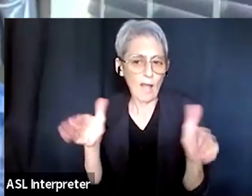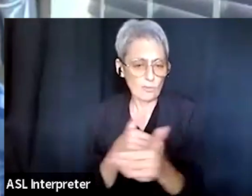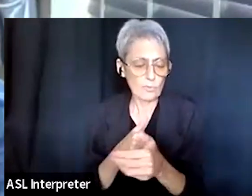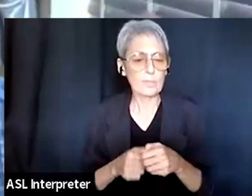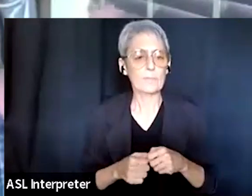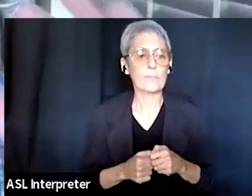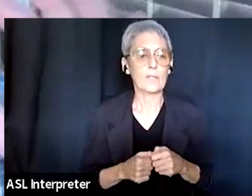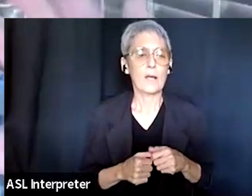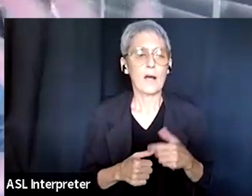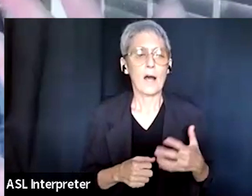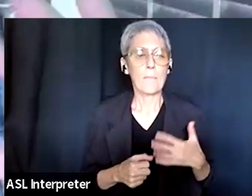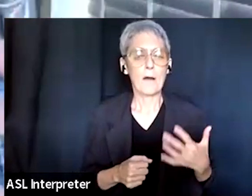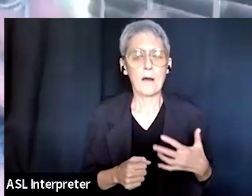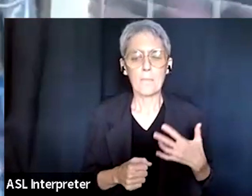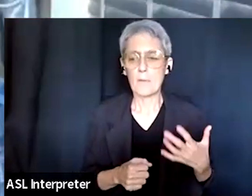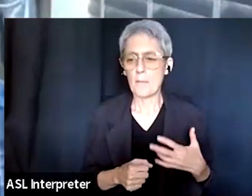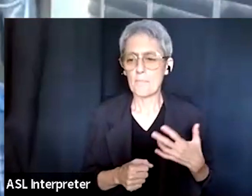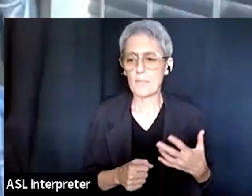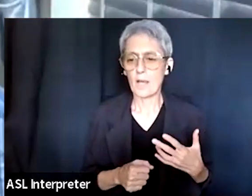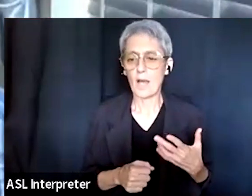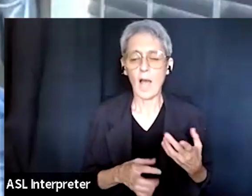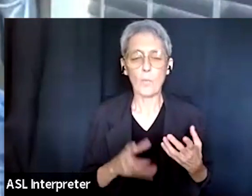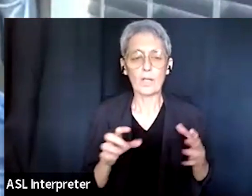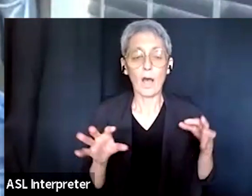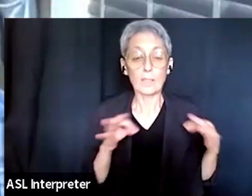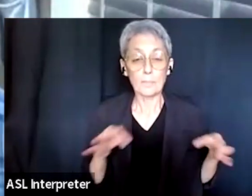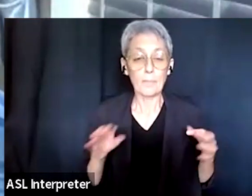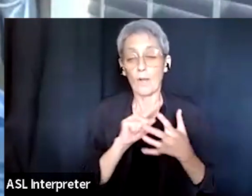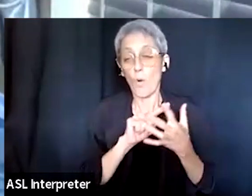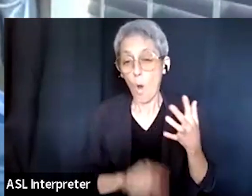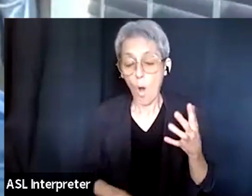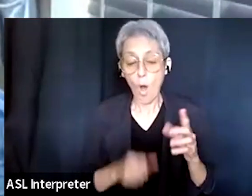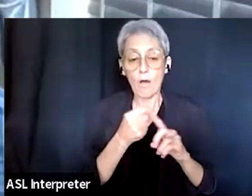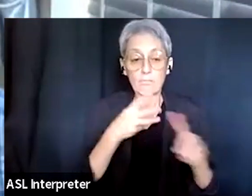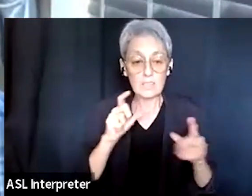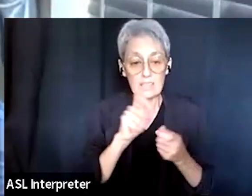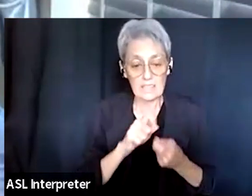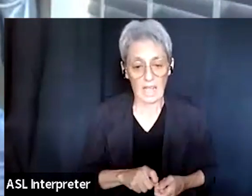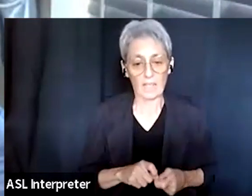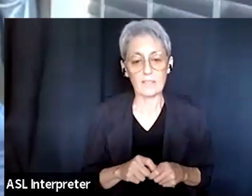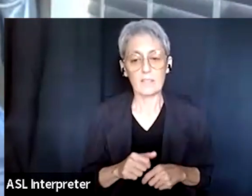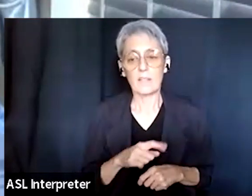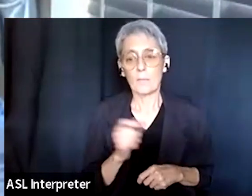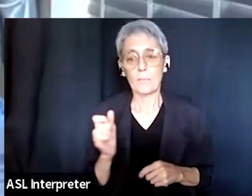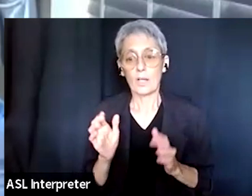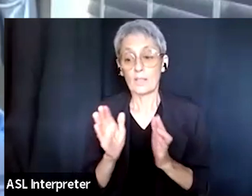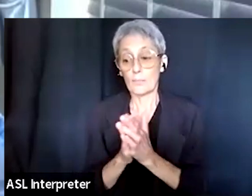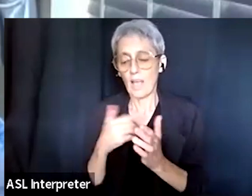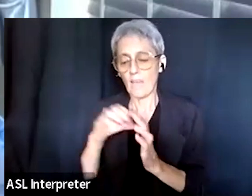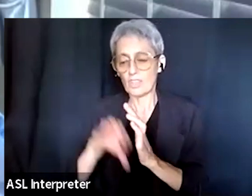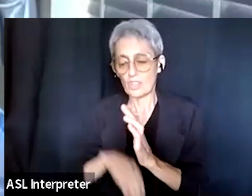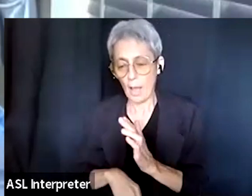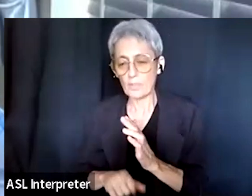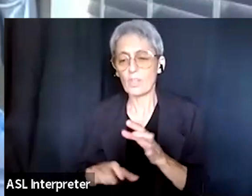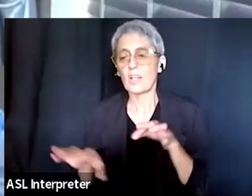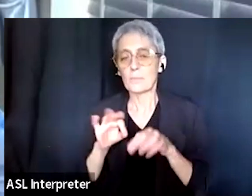I won't go through all the details because we have a chapter in the book devoted to where it came from and what it means.